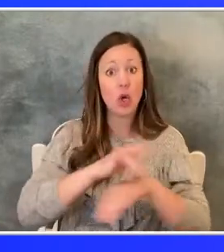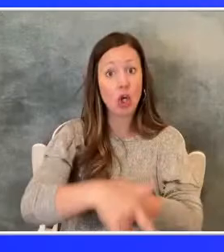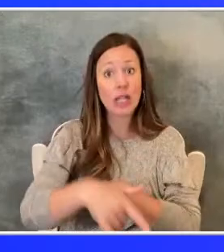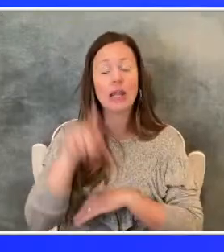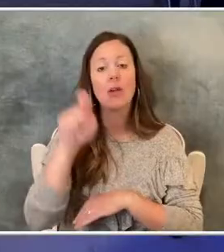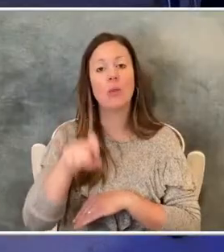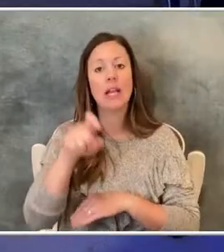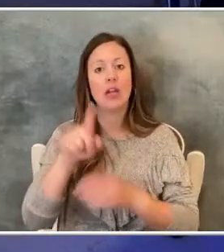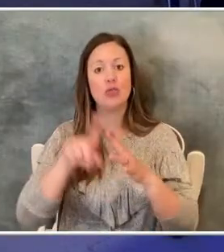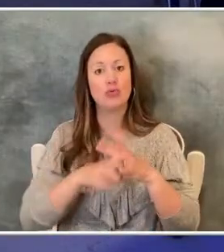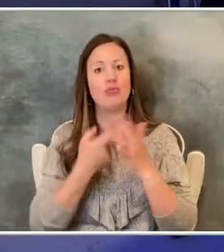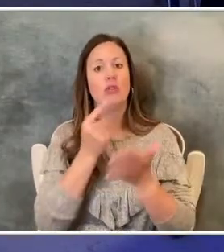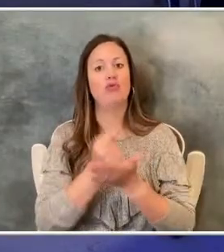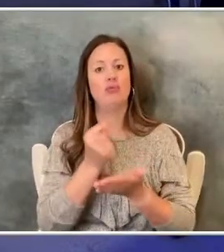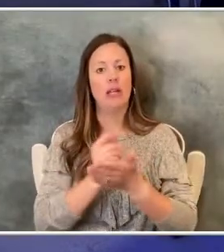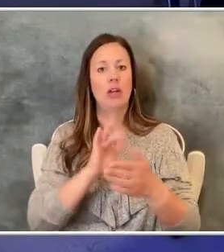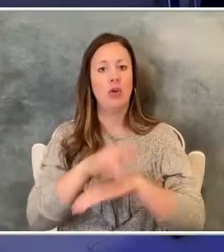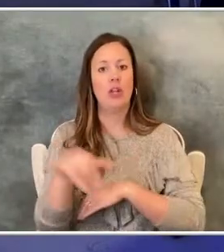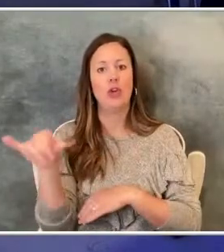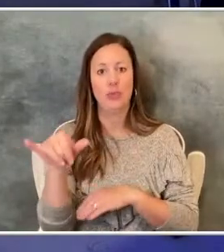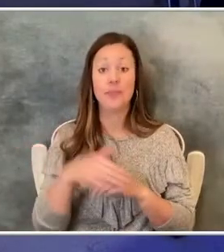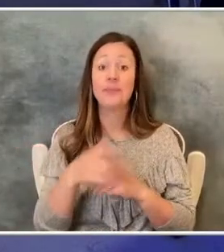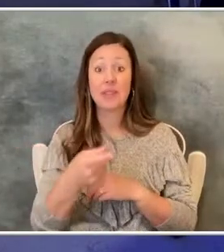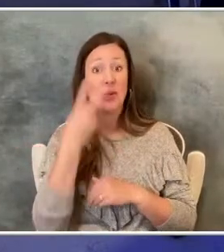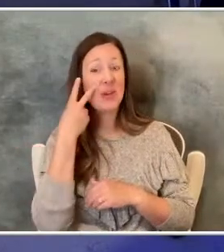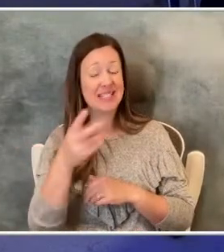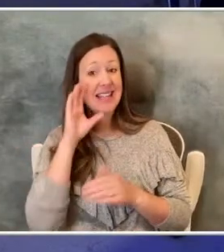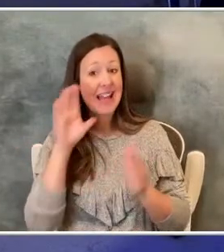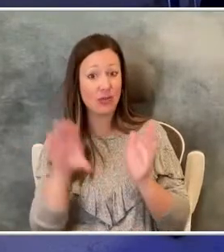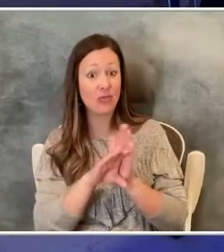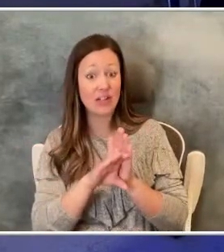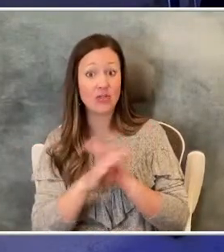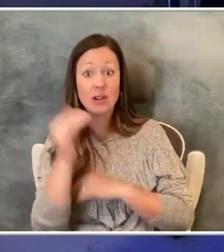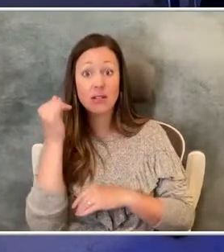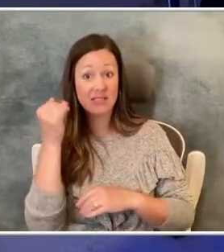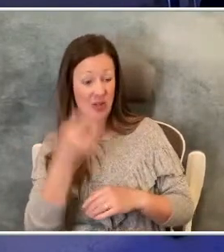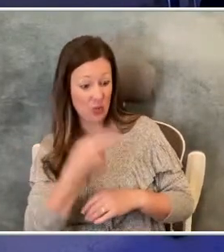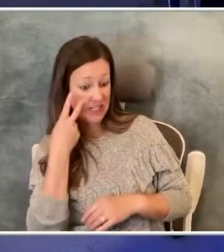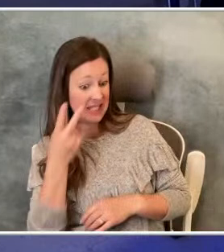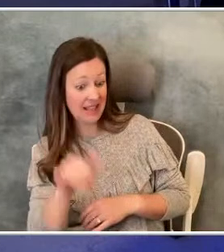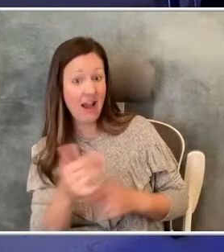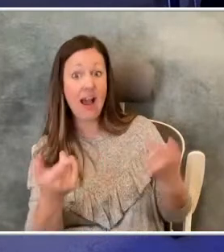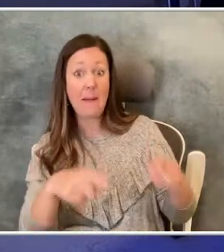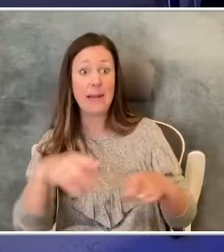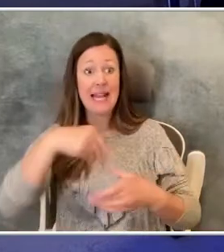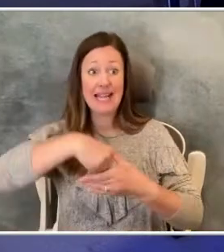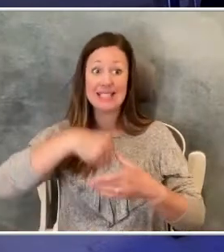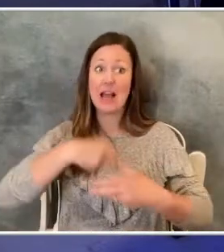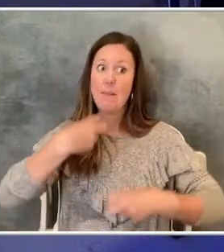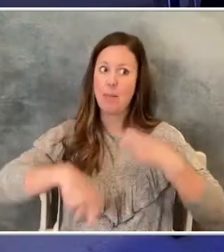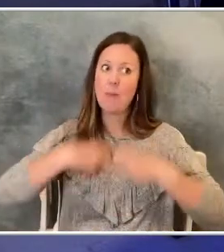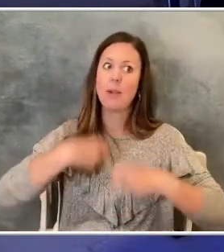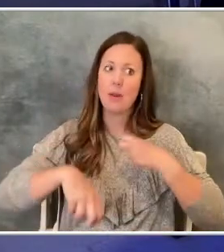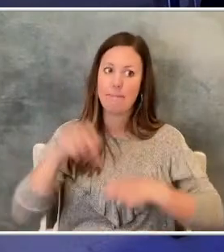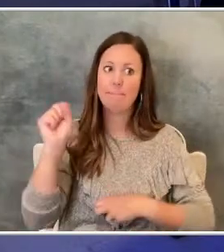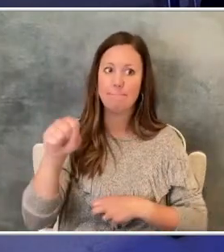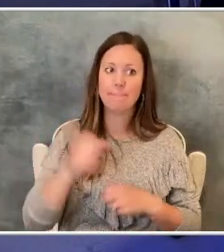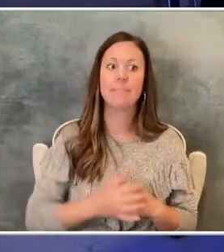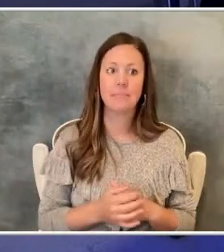treating early. And you can just see in that illustration, if you're seeing that's going on the inside, there's a problem. There's a problem. Yeah. Dr.